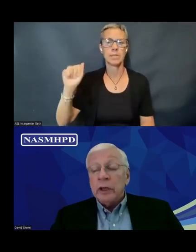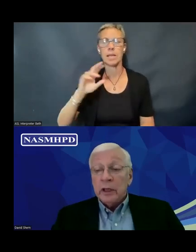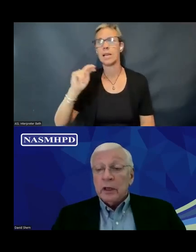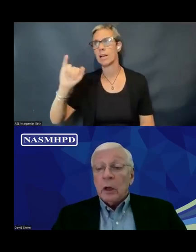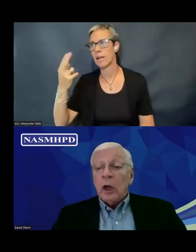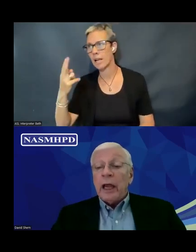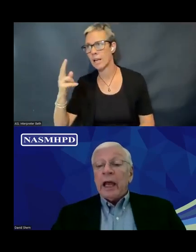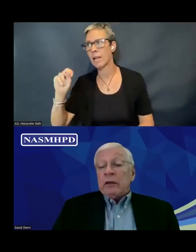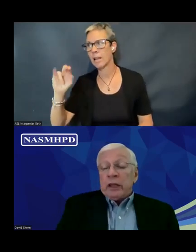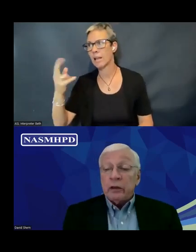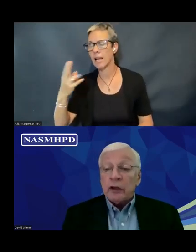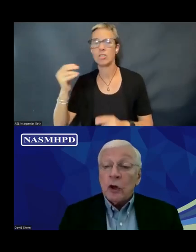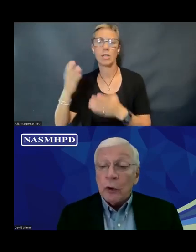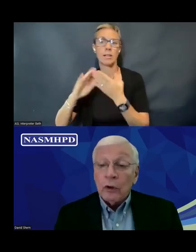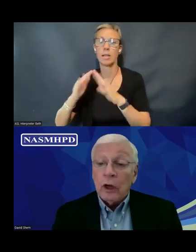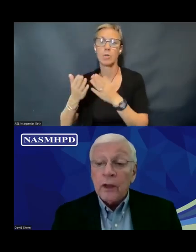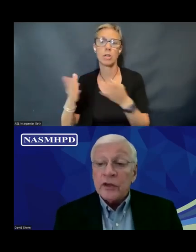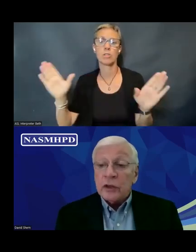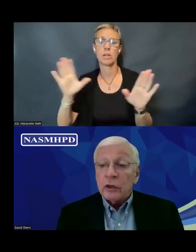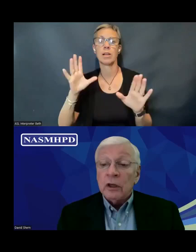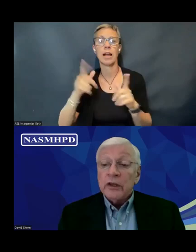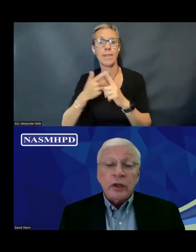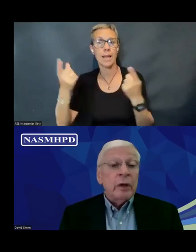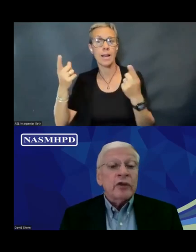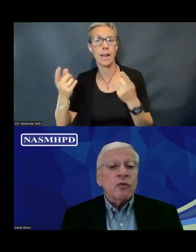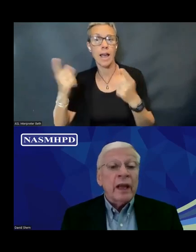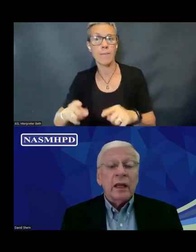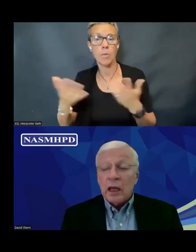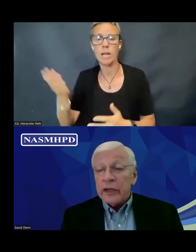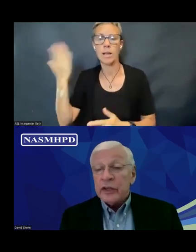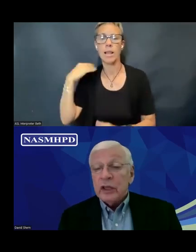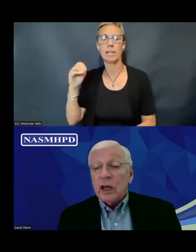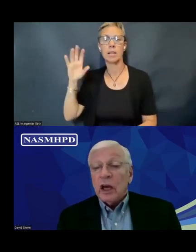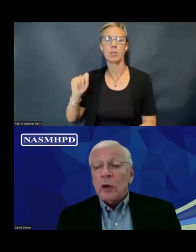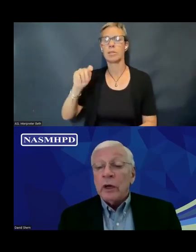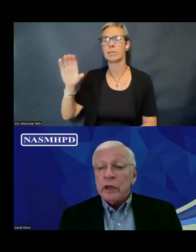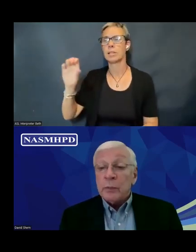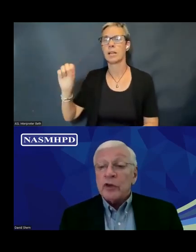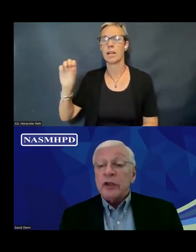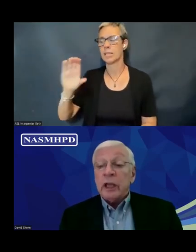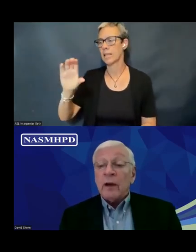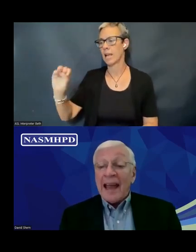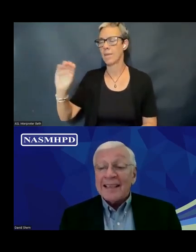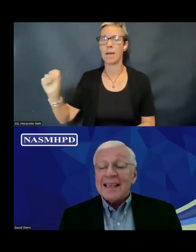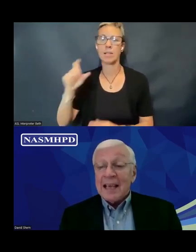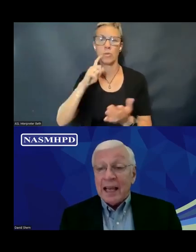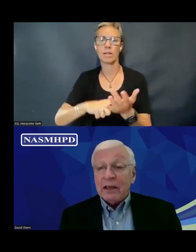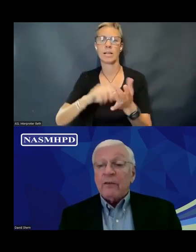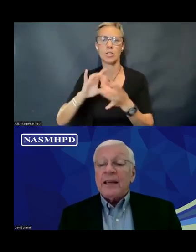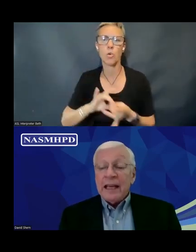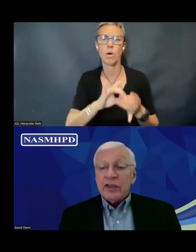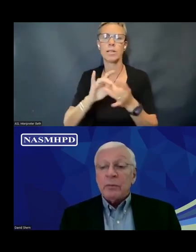community generally. And in October of last year, CMS recognized coordinated specialty care as